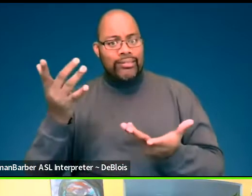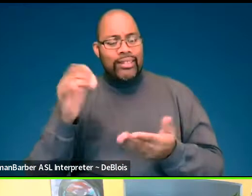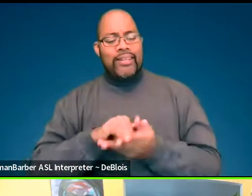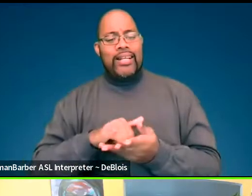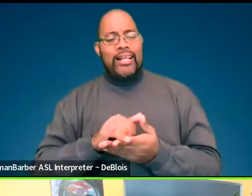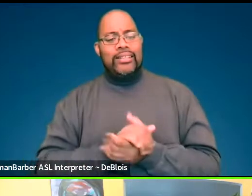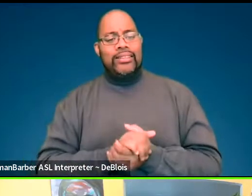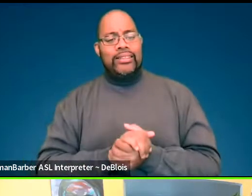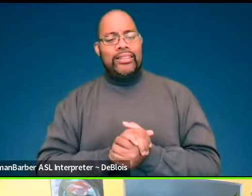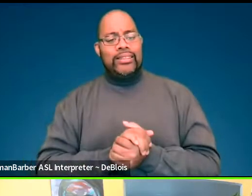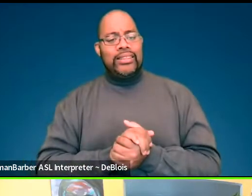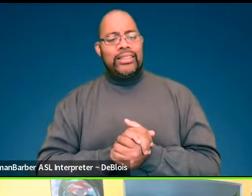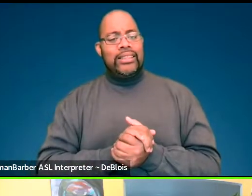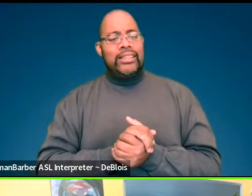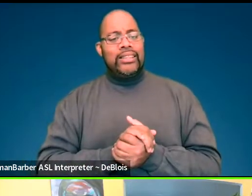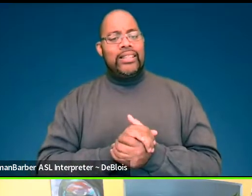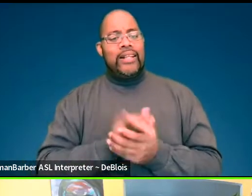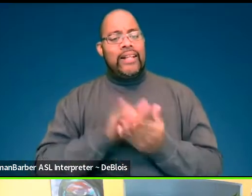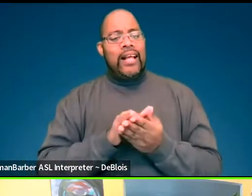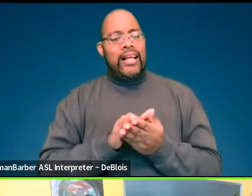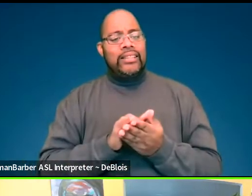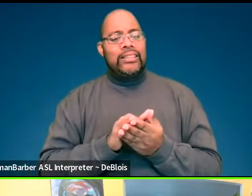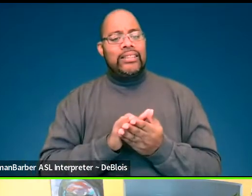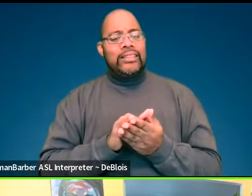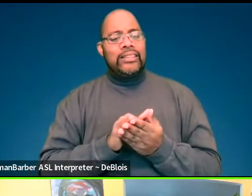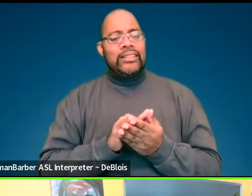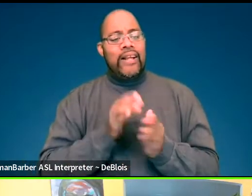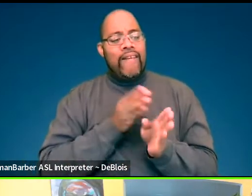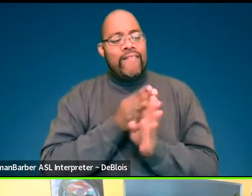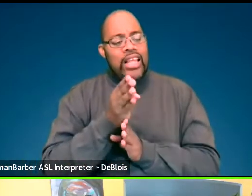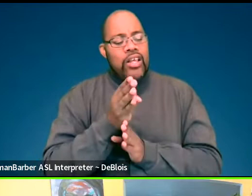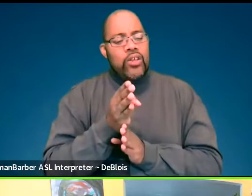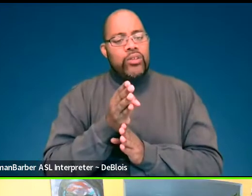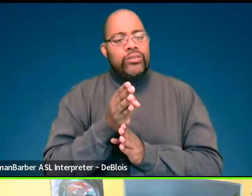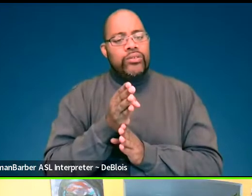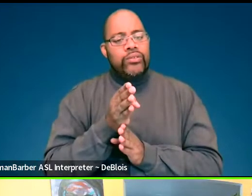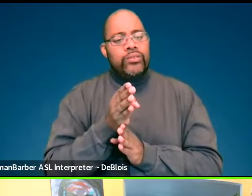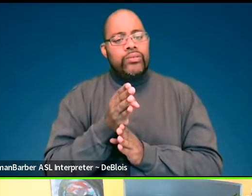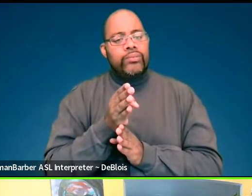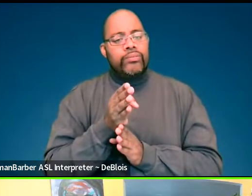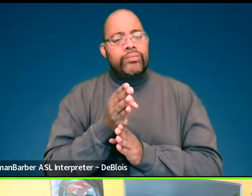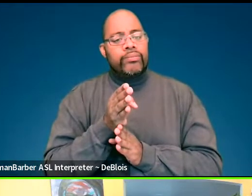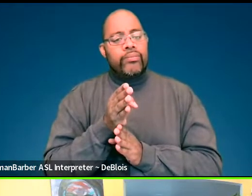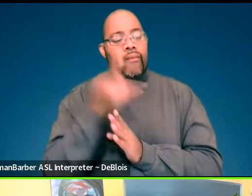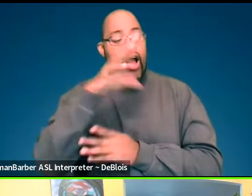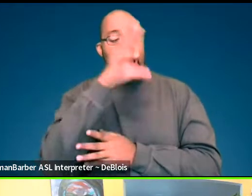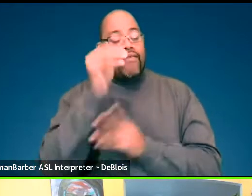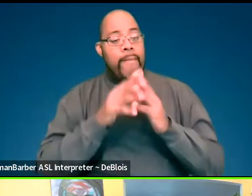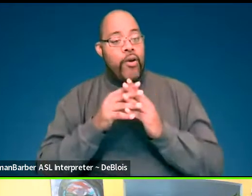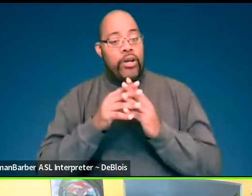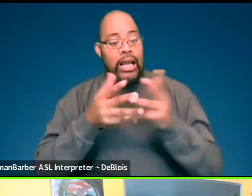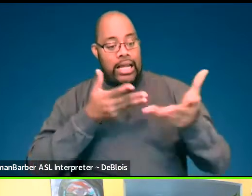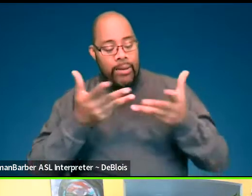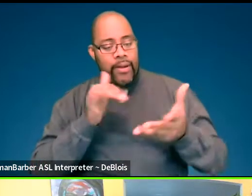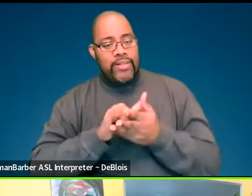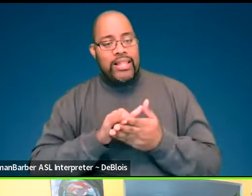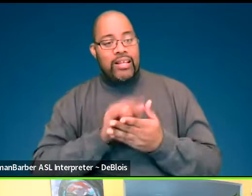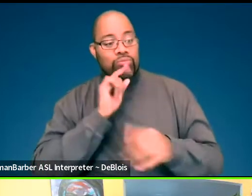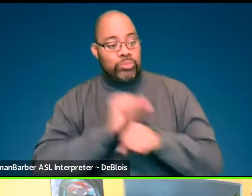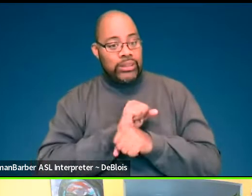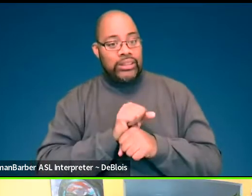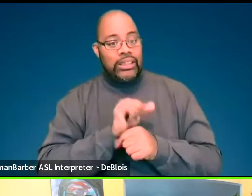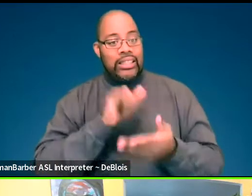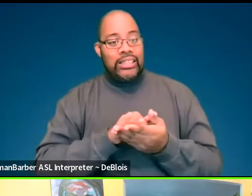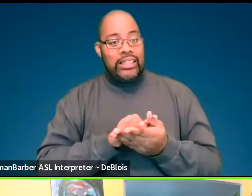like it is a field for African American engagement that quite literally is